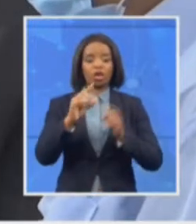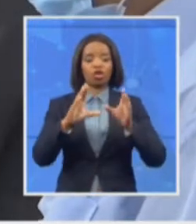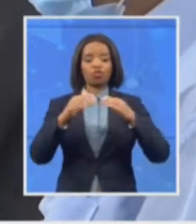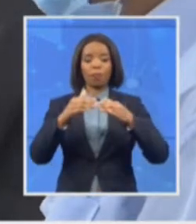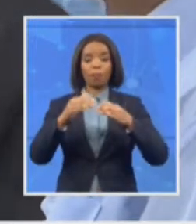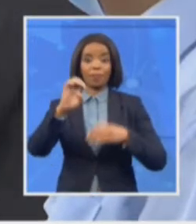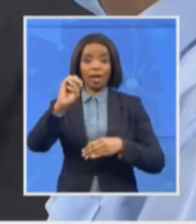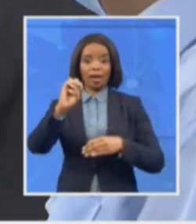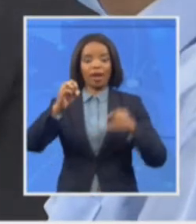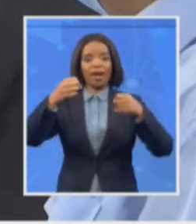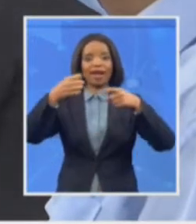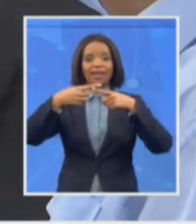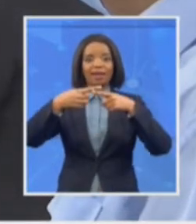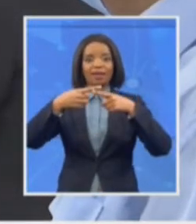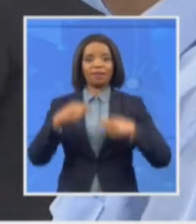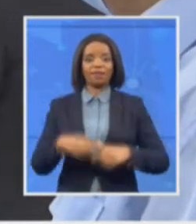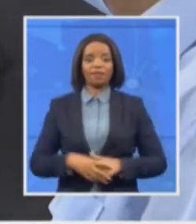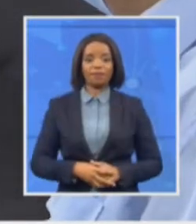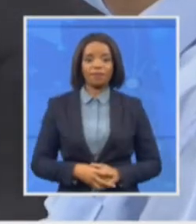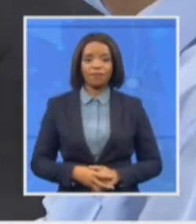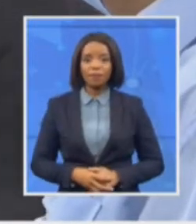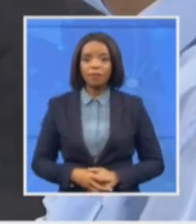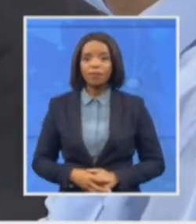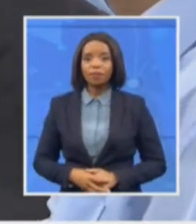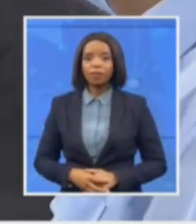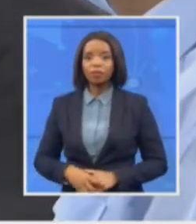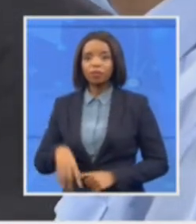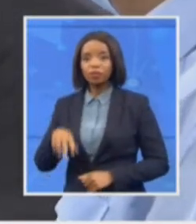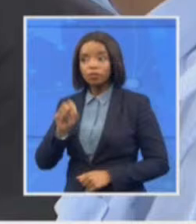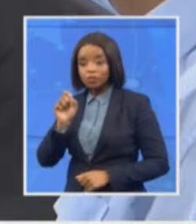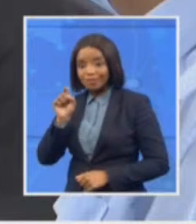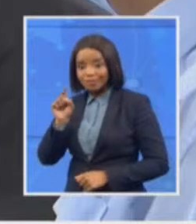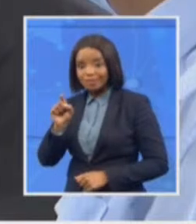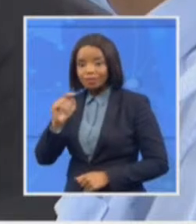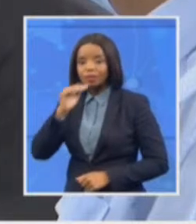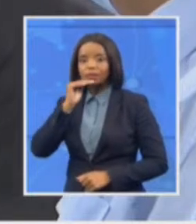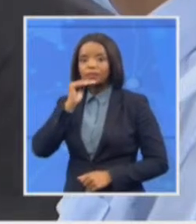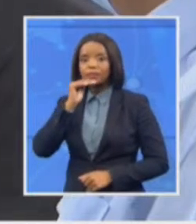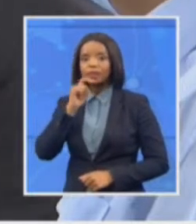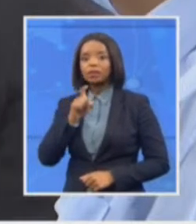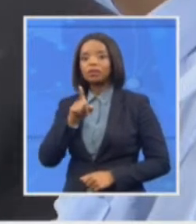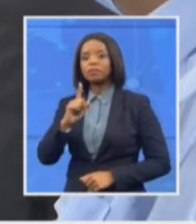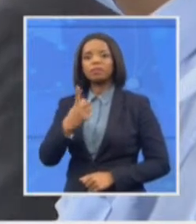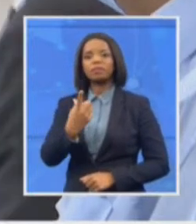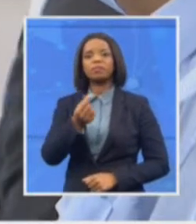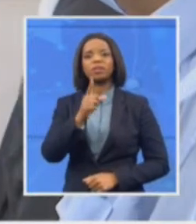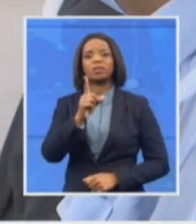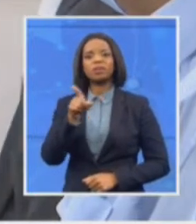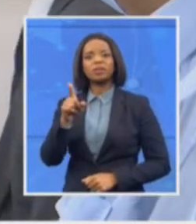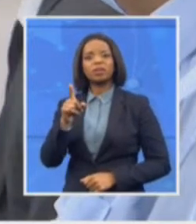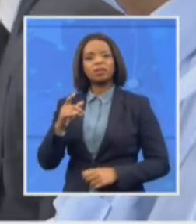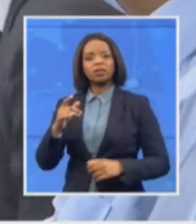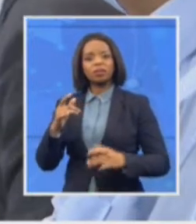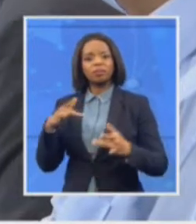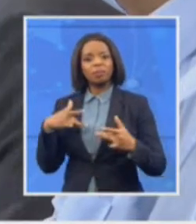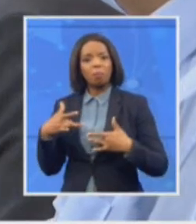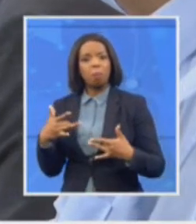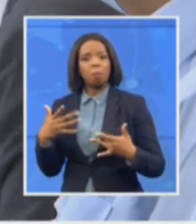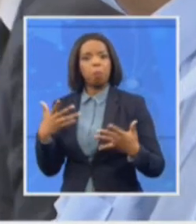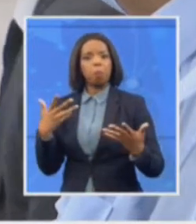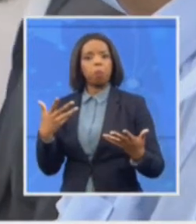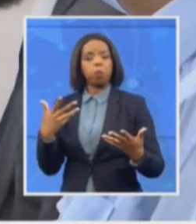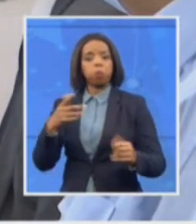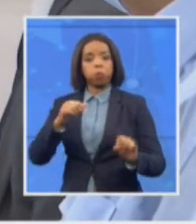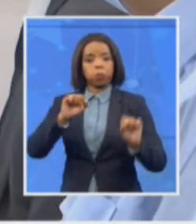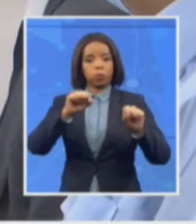So just to cut to the chase, did she have knowledge of the interim order? Yes. And the first allegation is, in spite